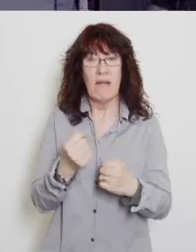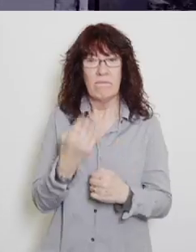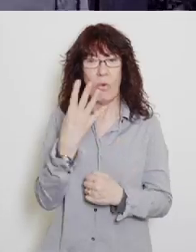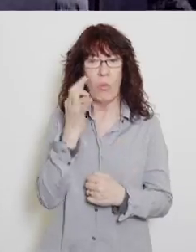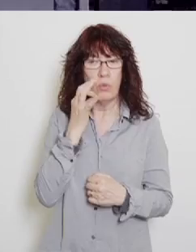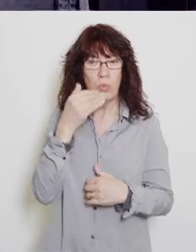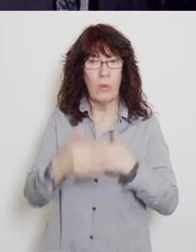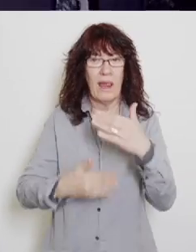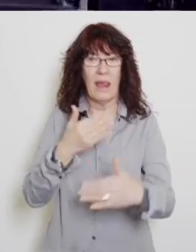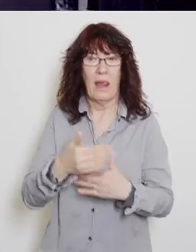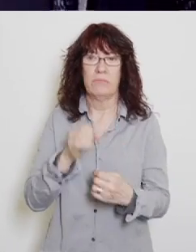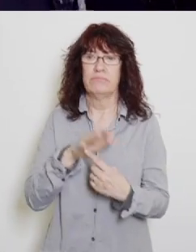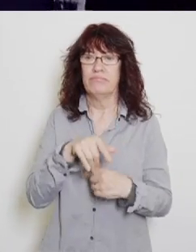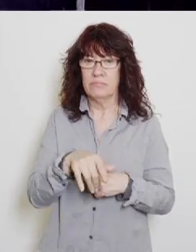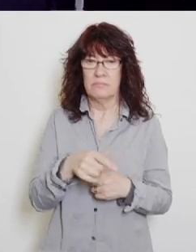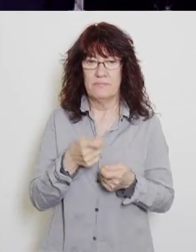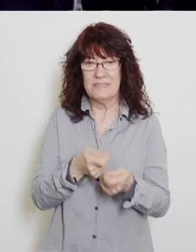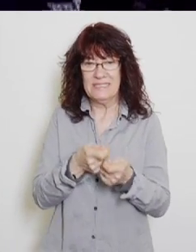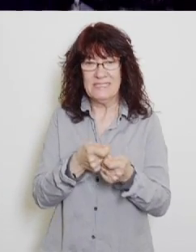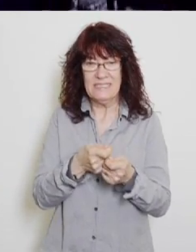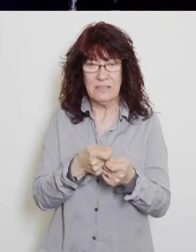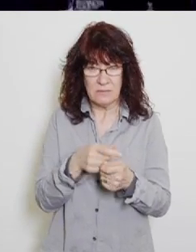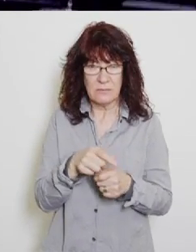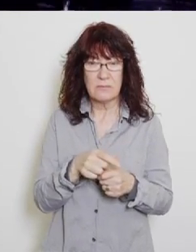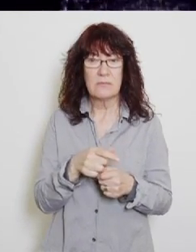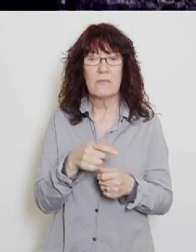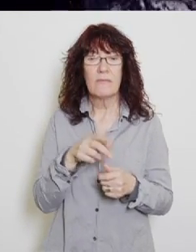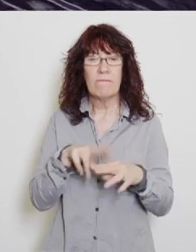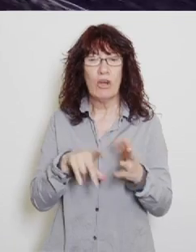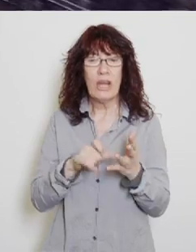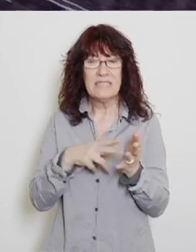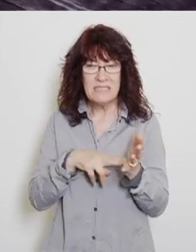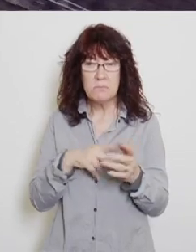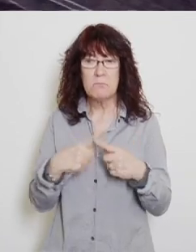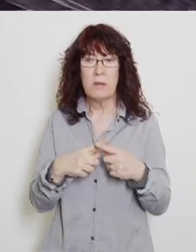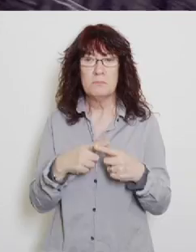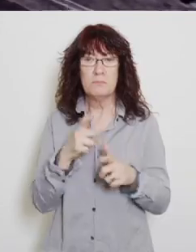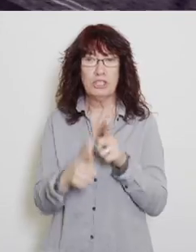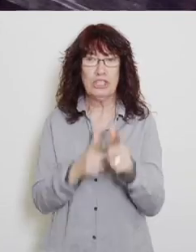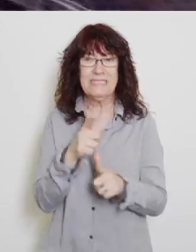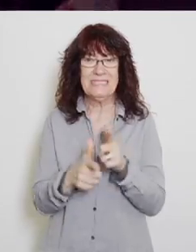which provided the power to fuel the forges, feed the furnaces, and drive the machinery.